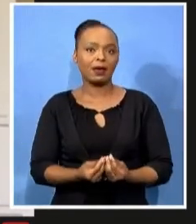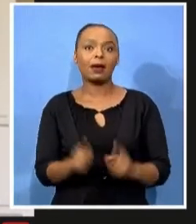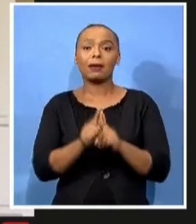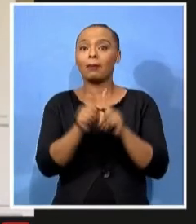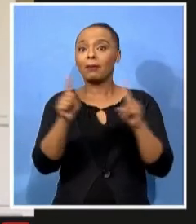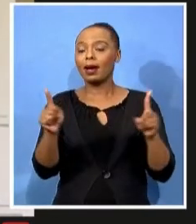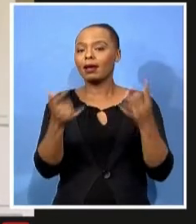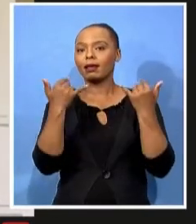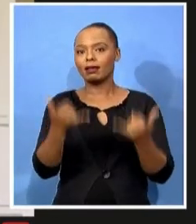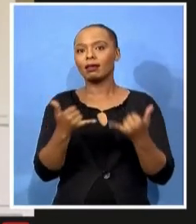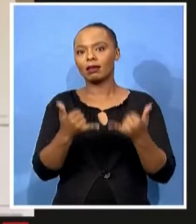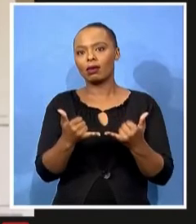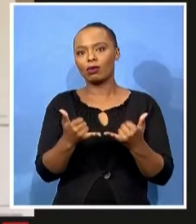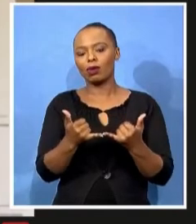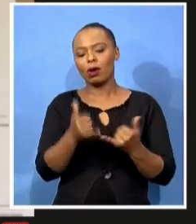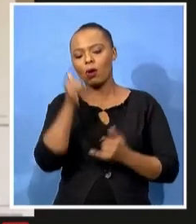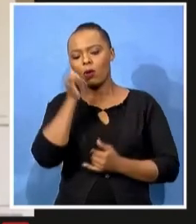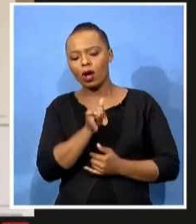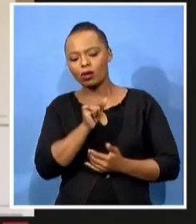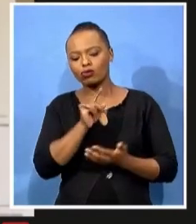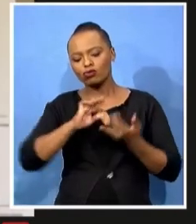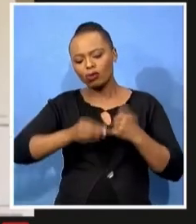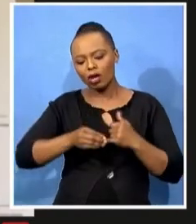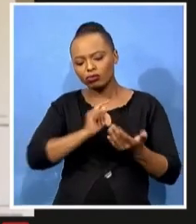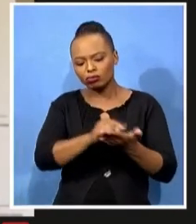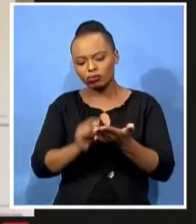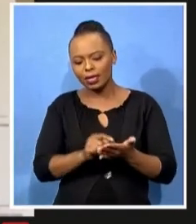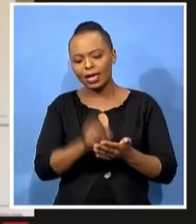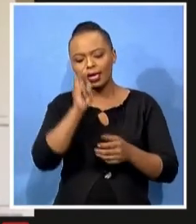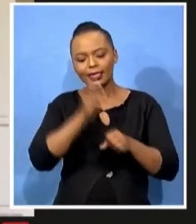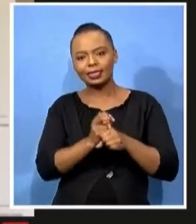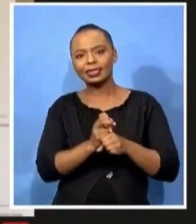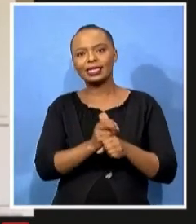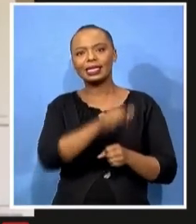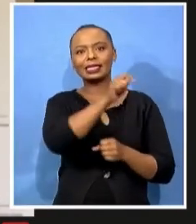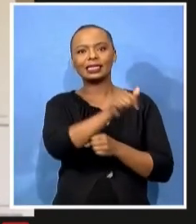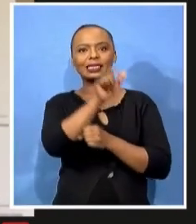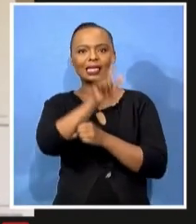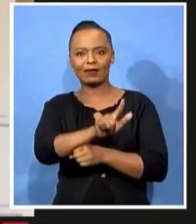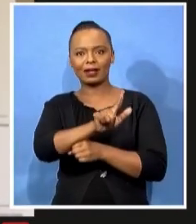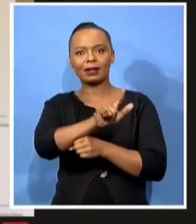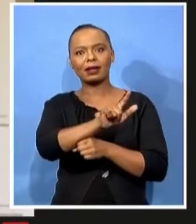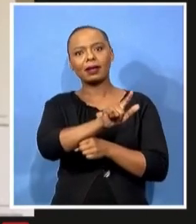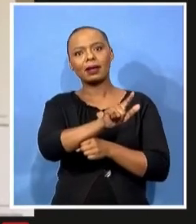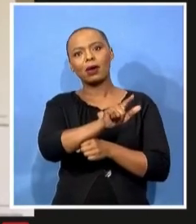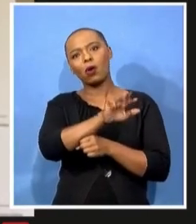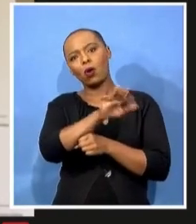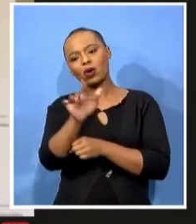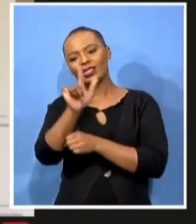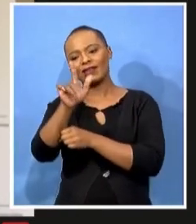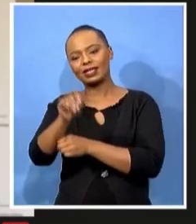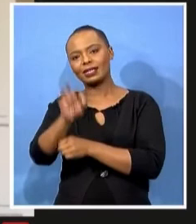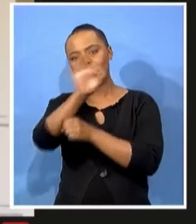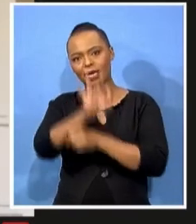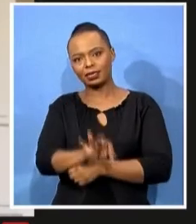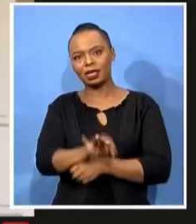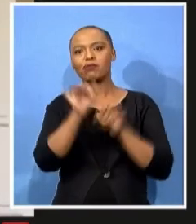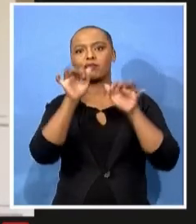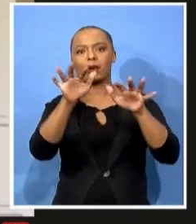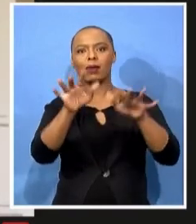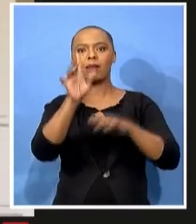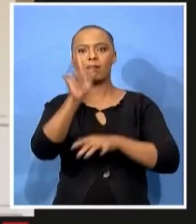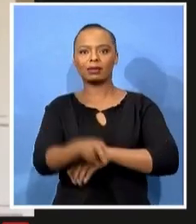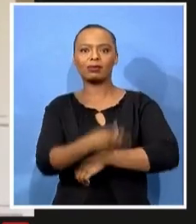a minimum of 67 to 70% of the population to be immunized so that you can break the cycle